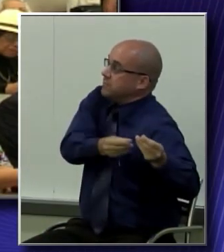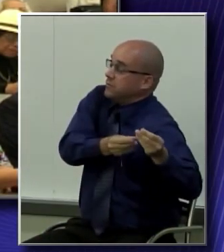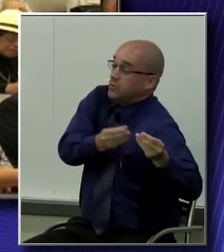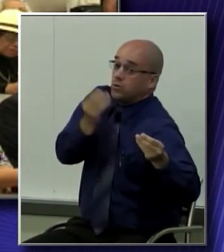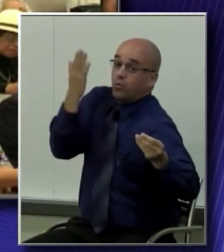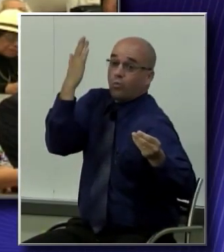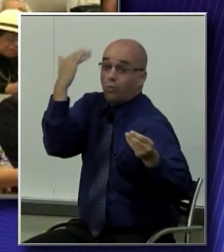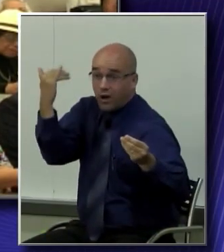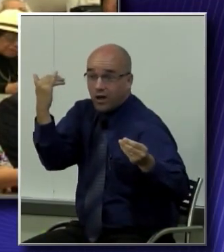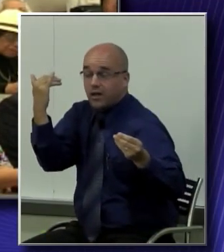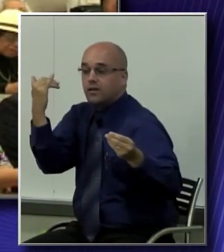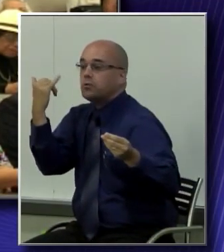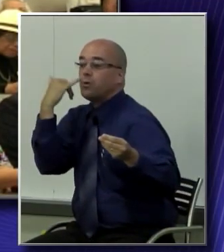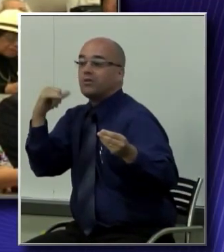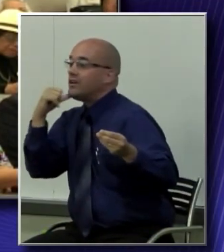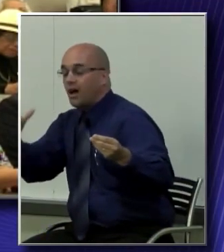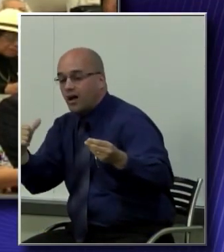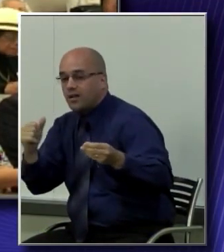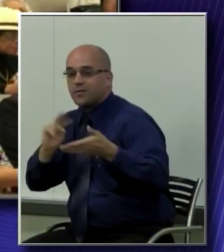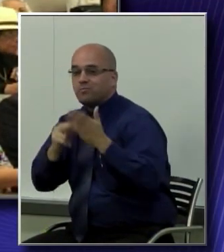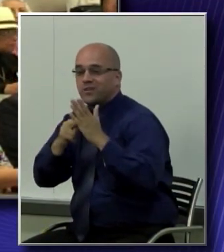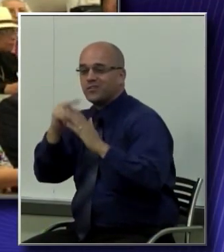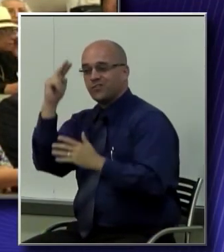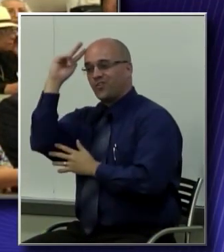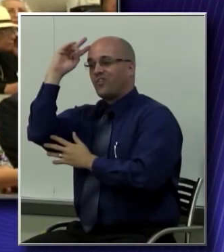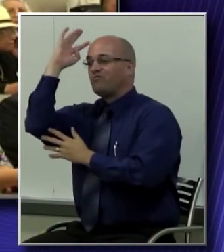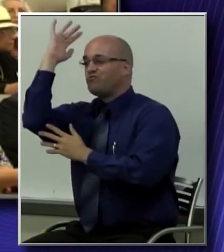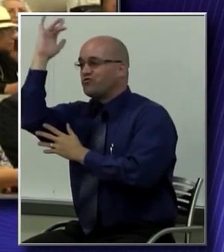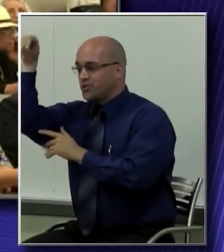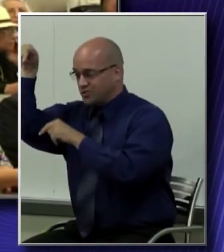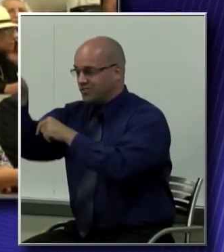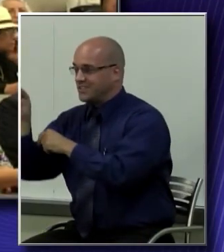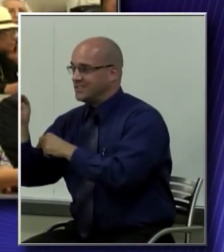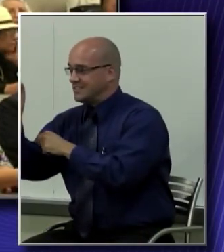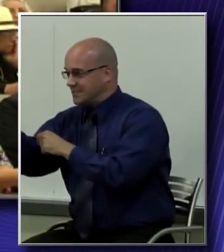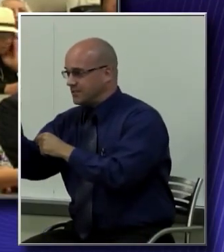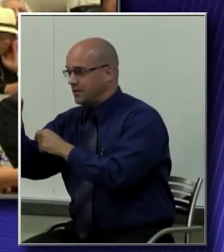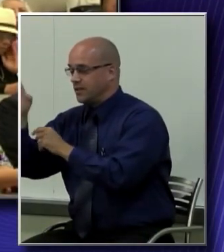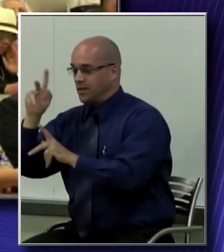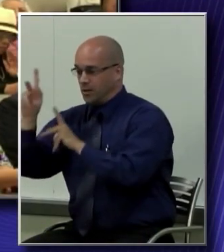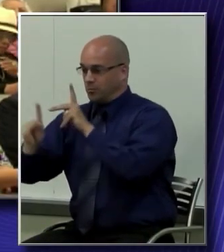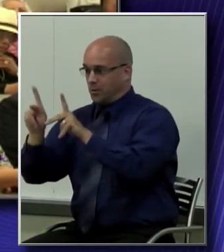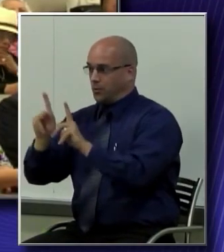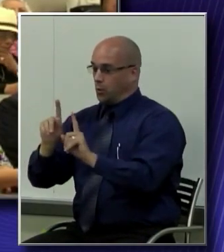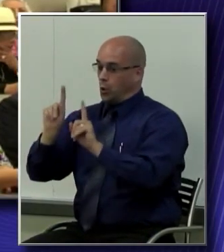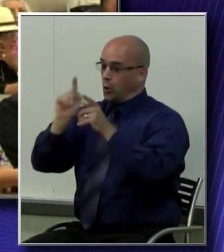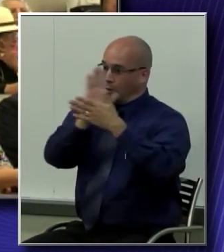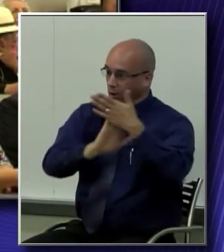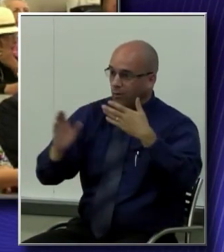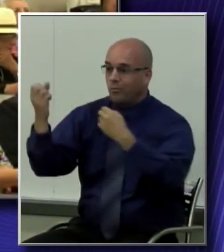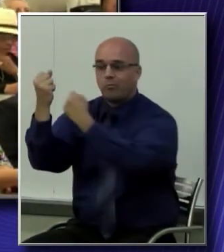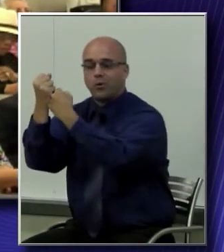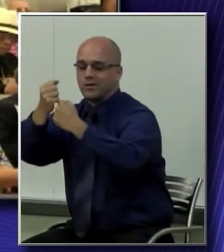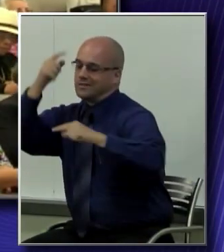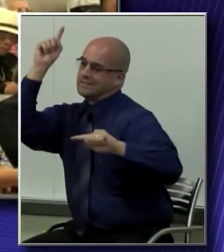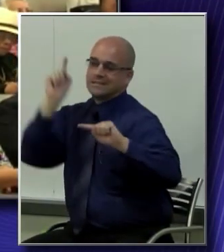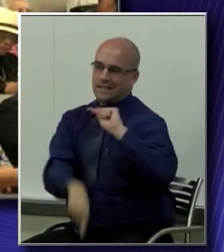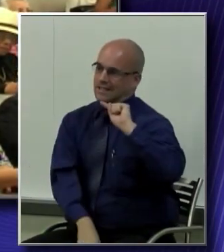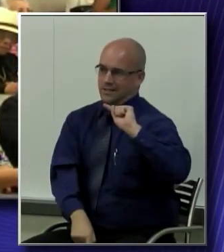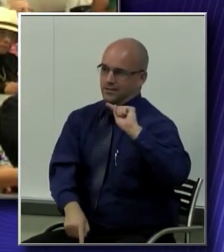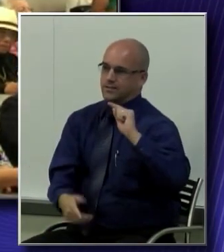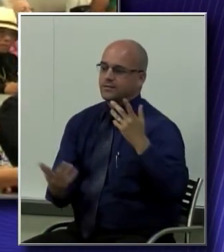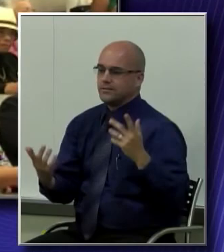people, the future of this state, who can't afford to attend the institutions that their parents finance. Thank you.